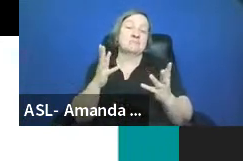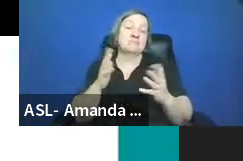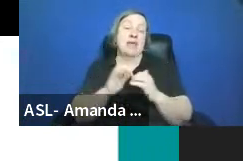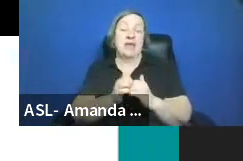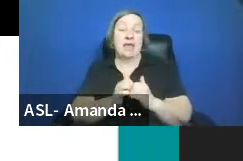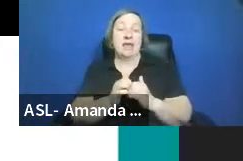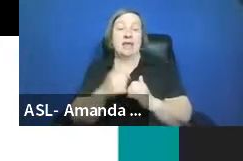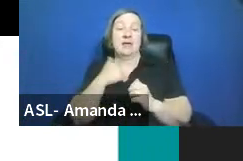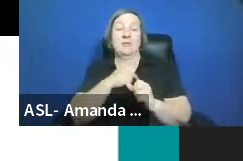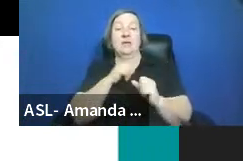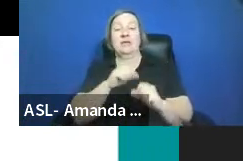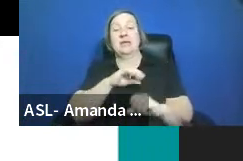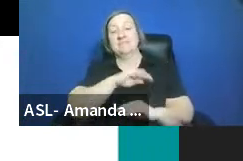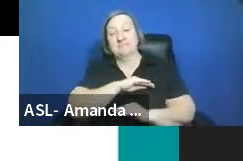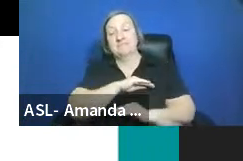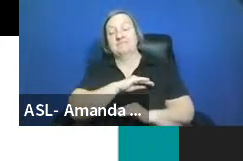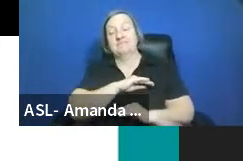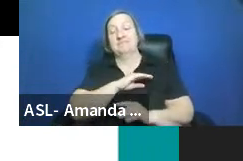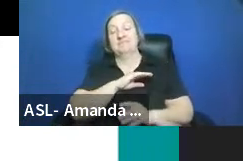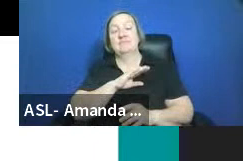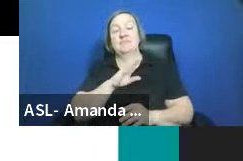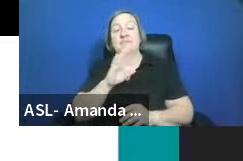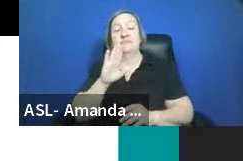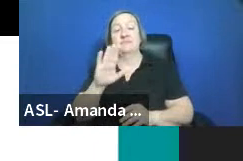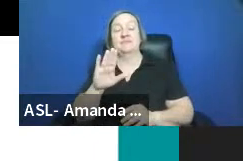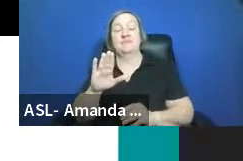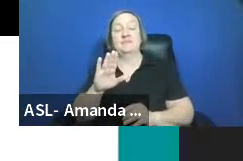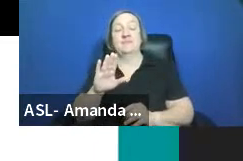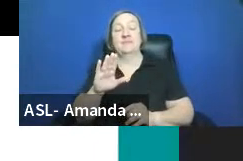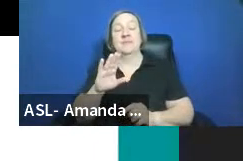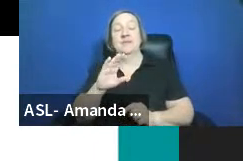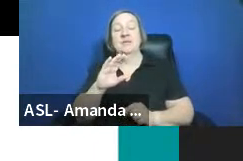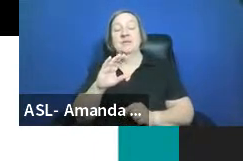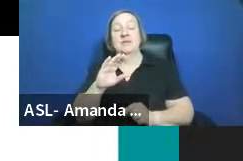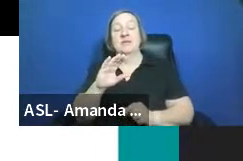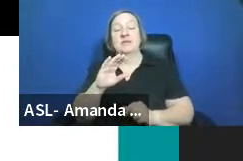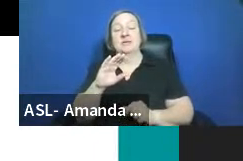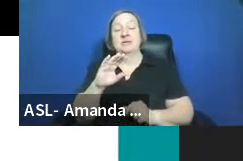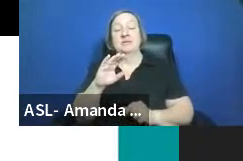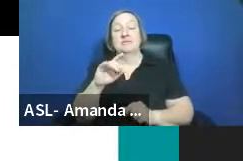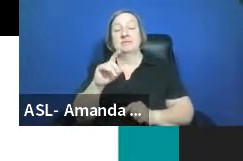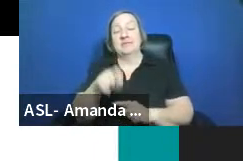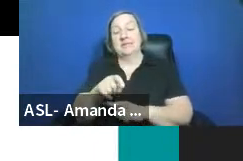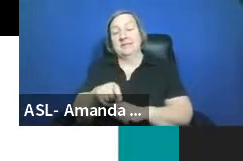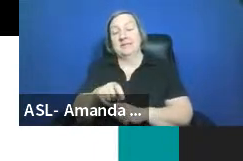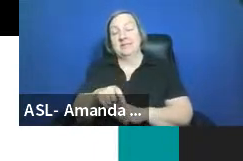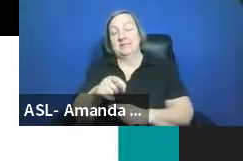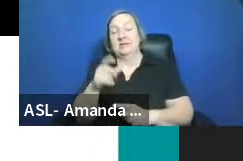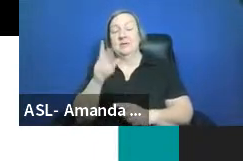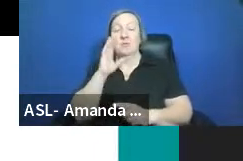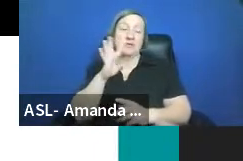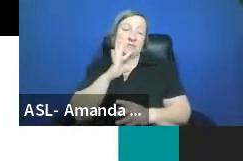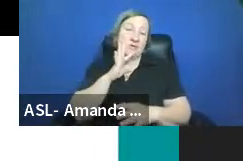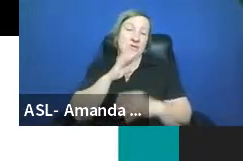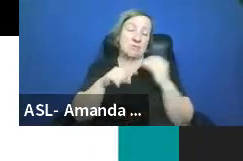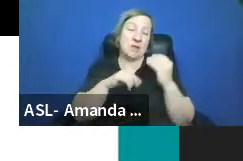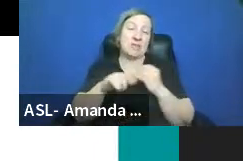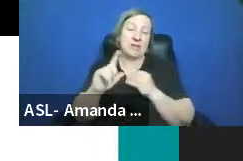to meet the river navigation needs. And I'll be talking about that a little bit later as we get into